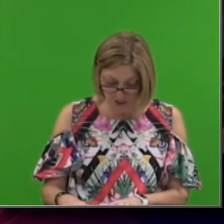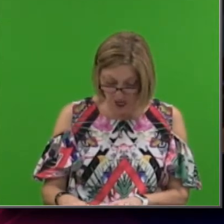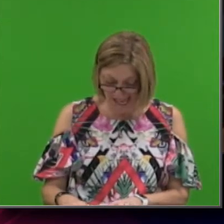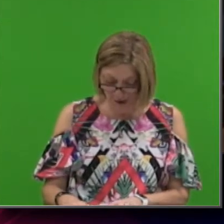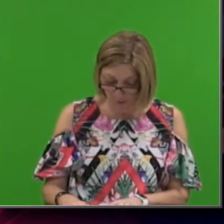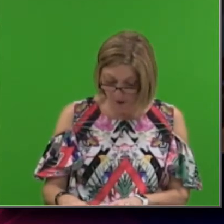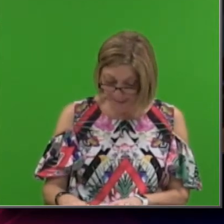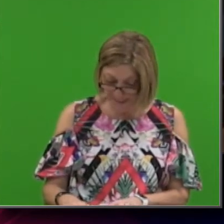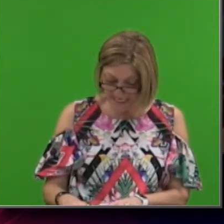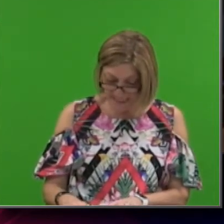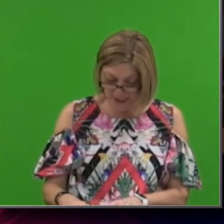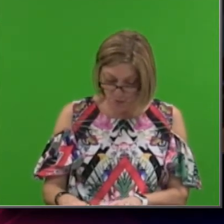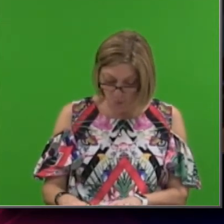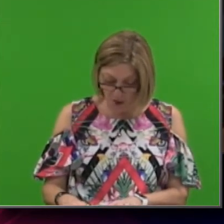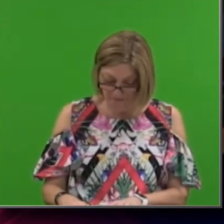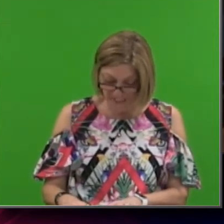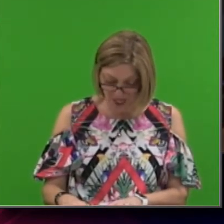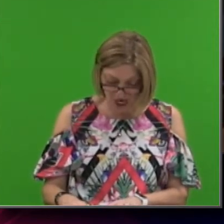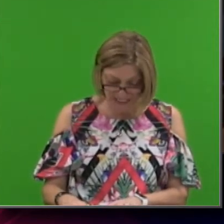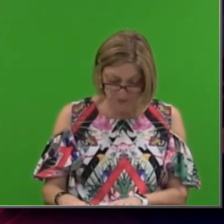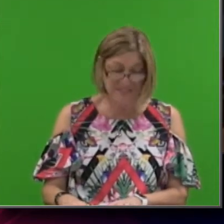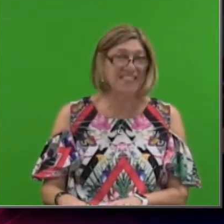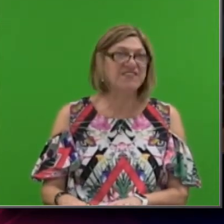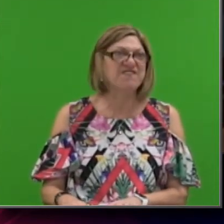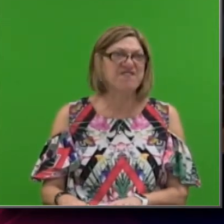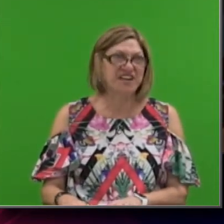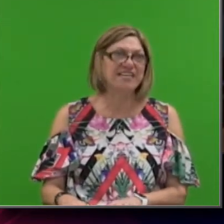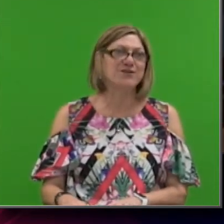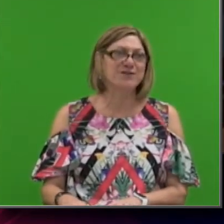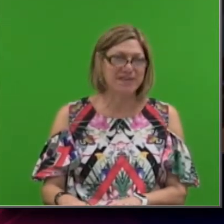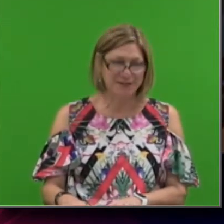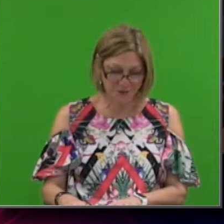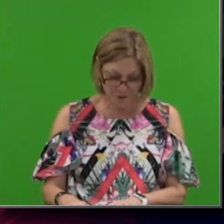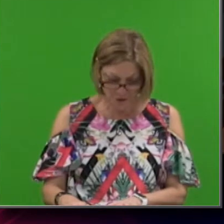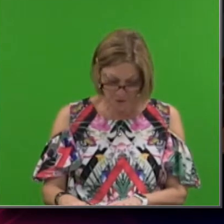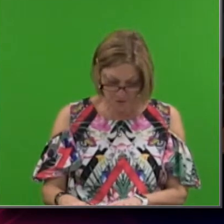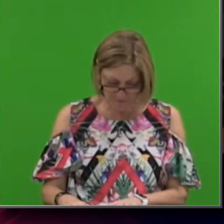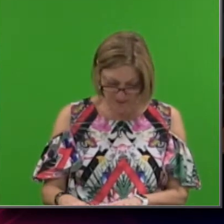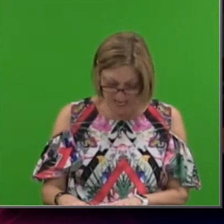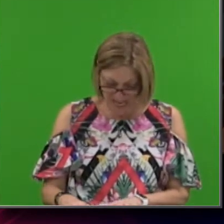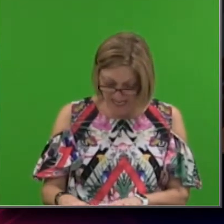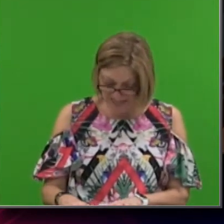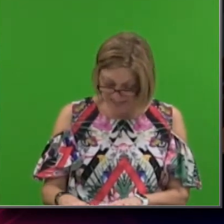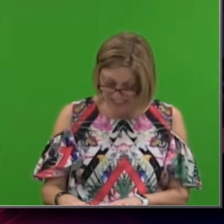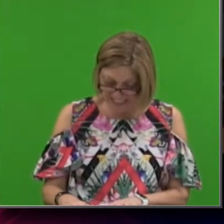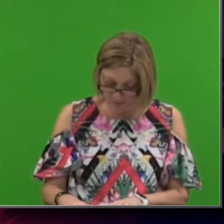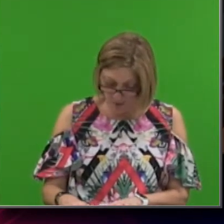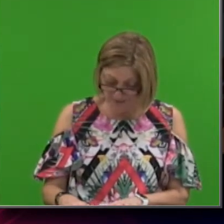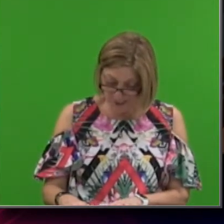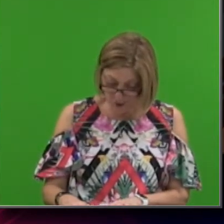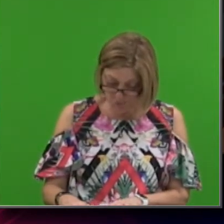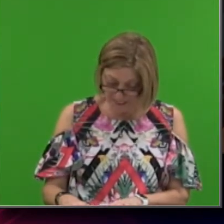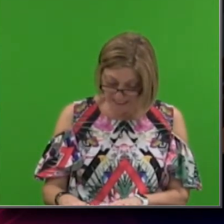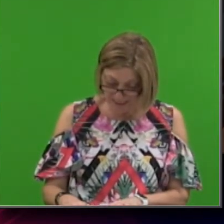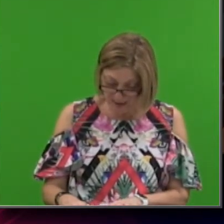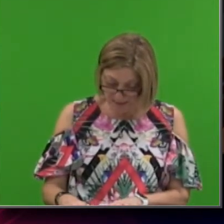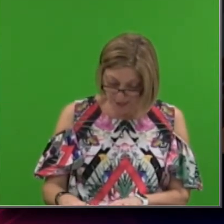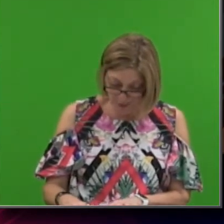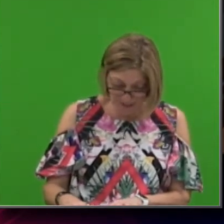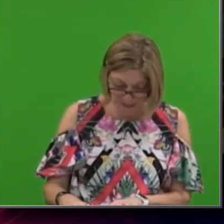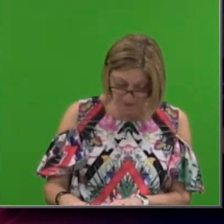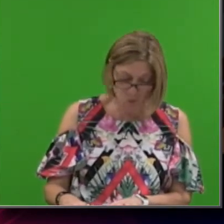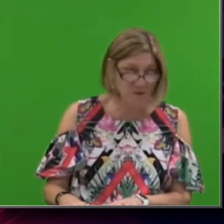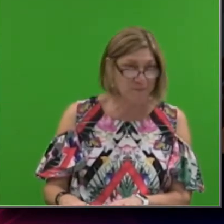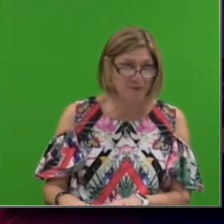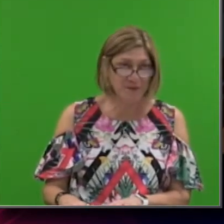Arachne saw at once that the work of the goddess was even finer than her own. Athena had woven a stream, but